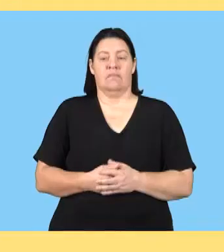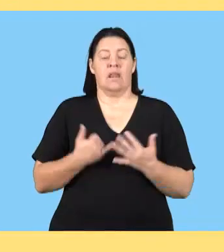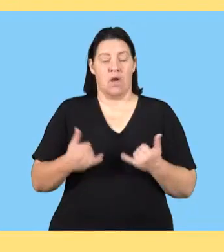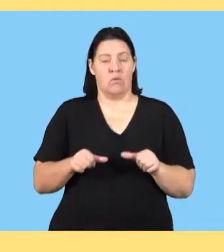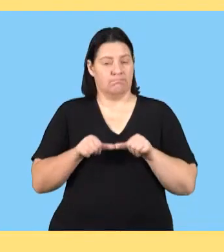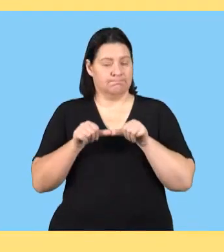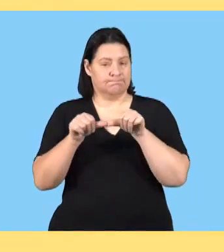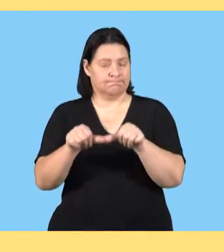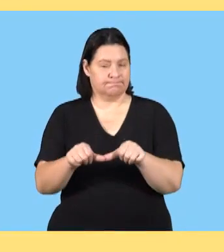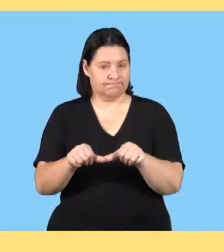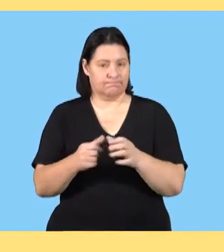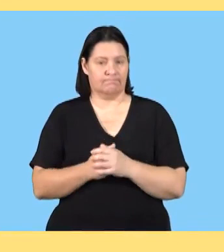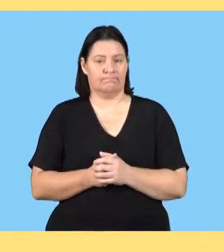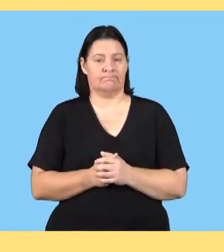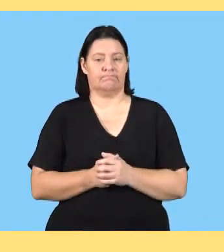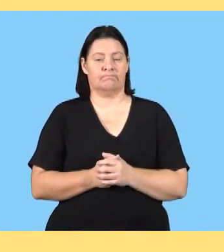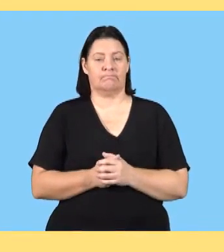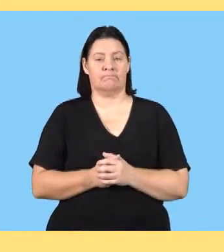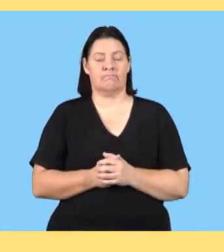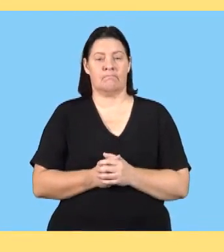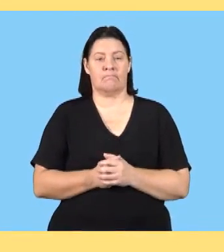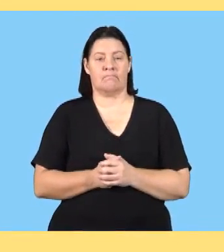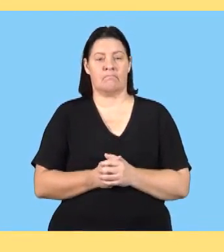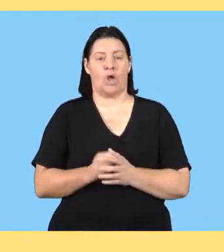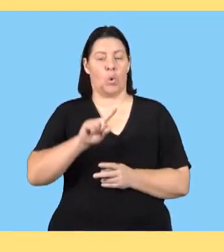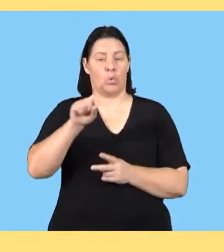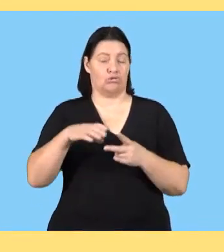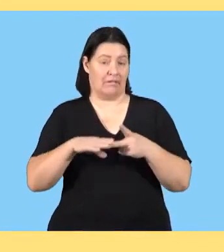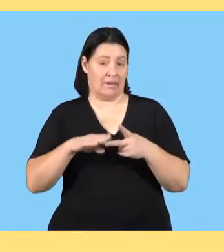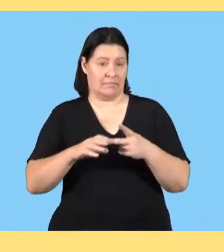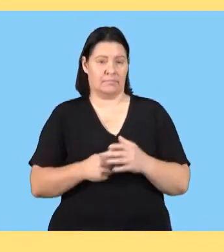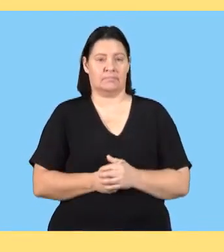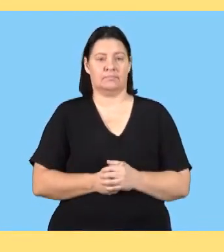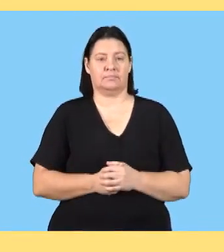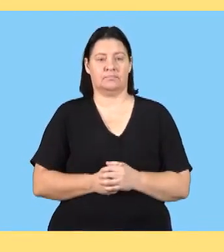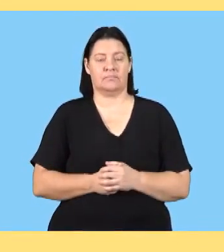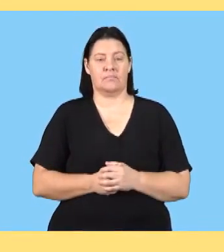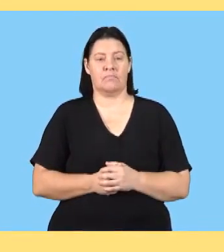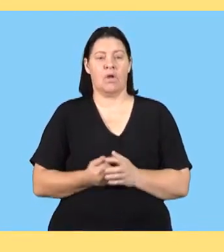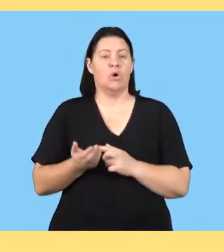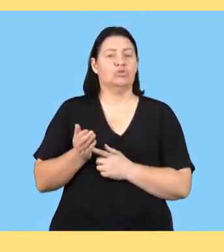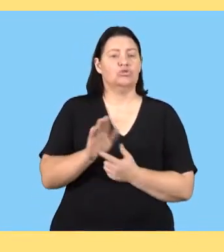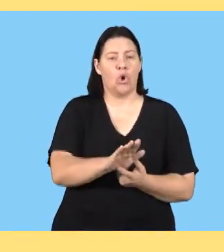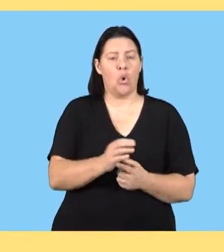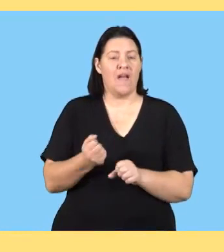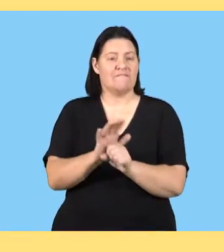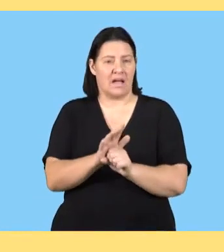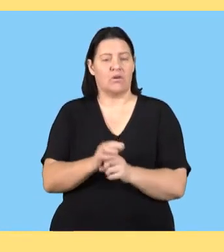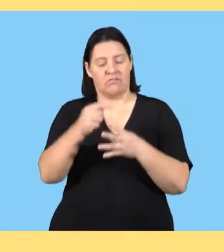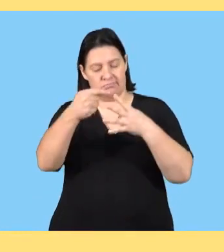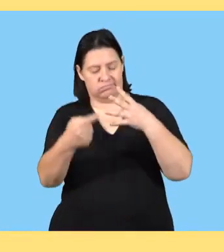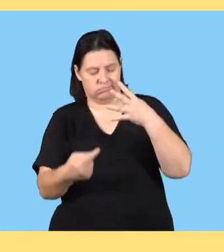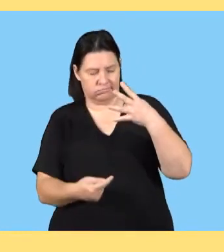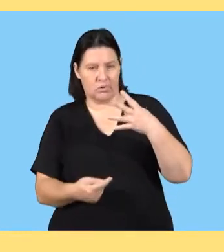We will move on to the next question. It says, show the effect of the